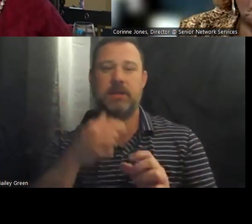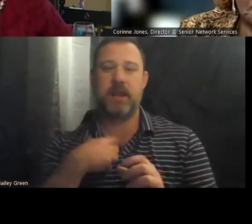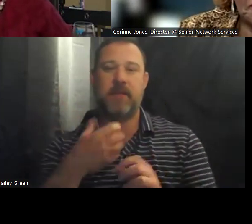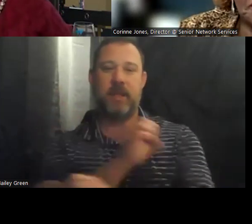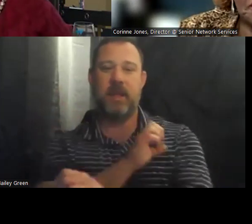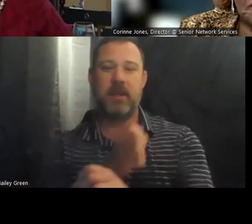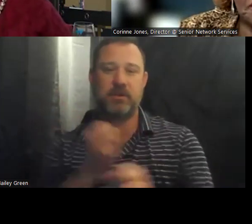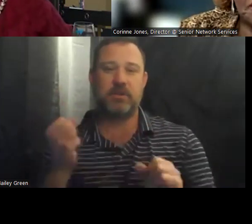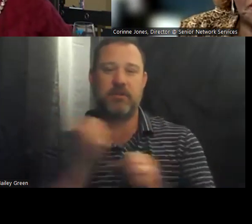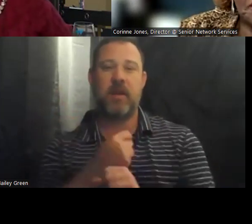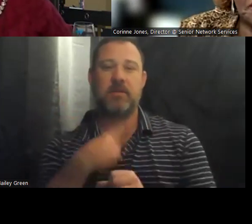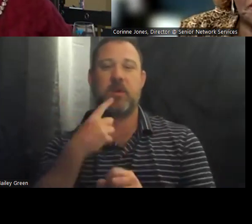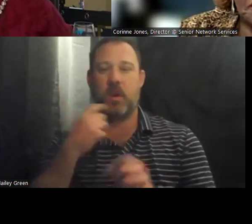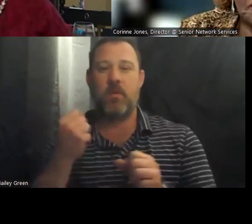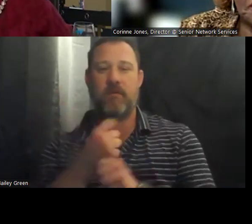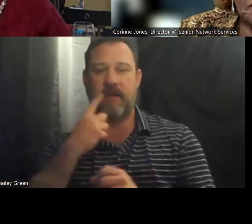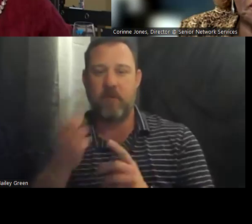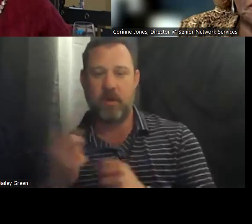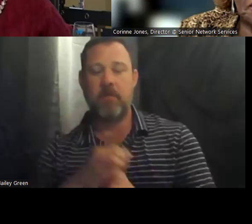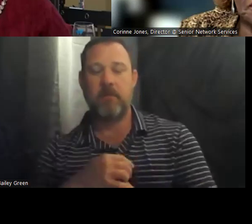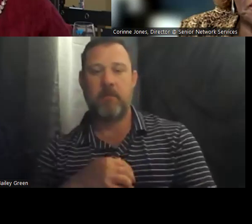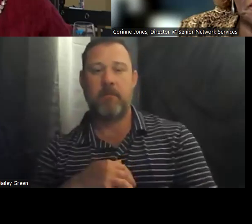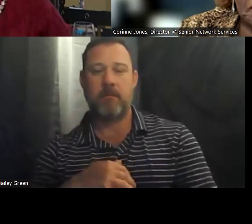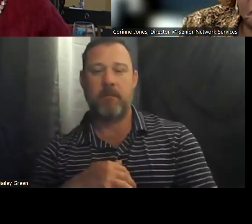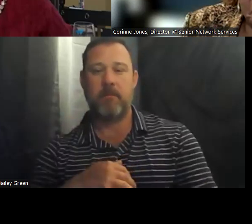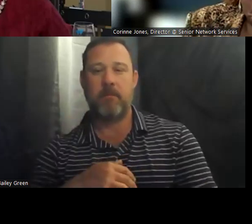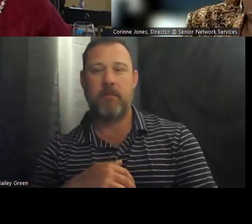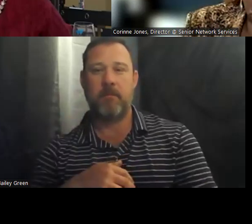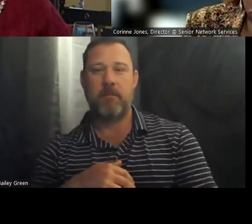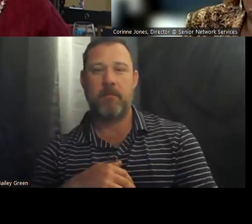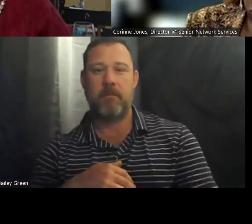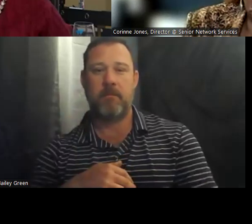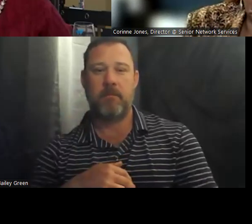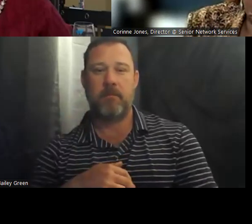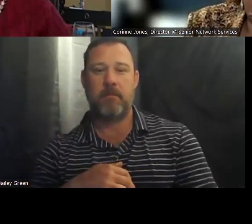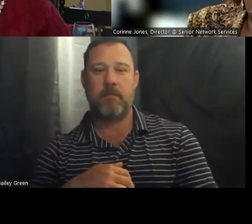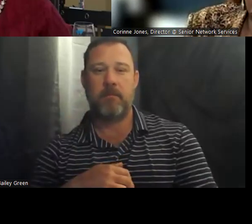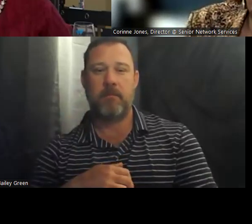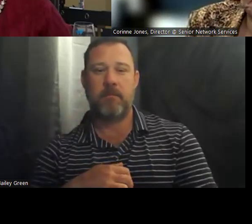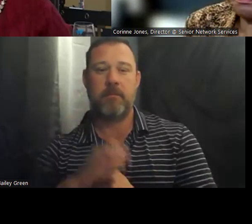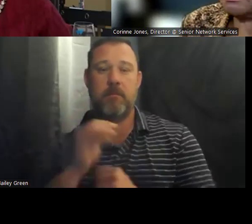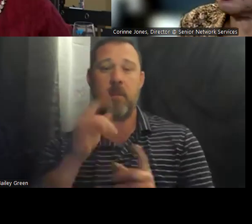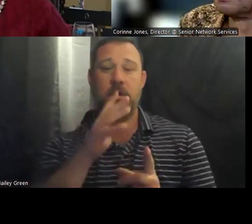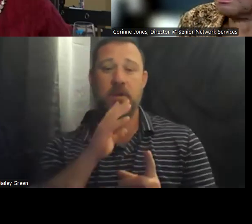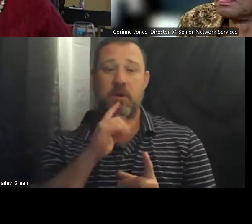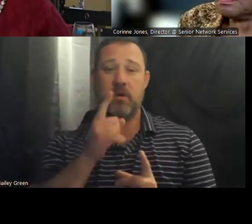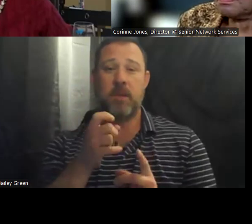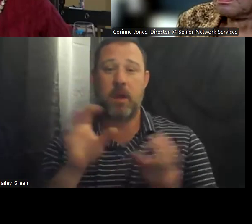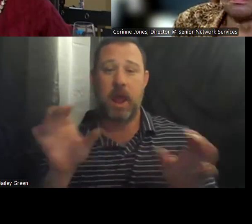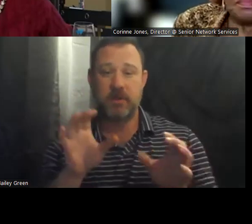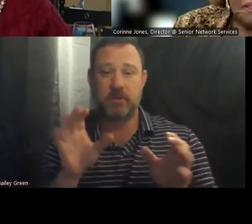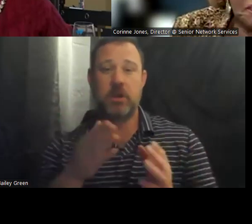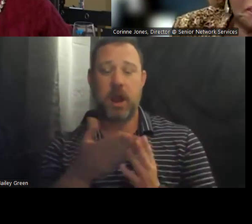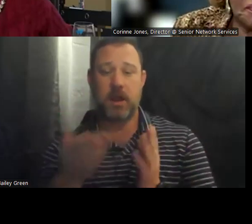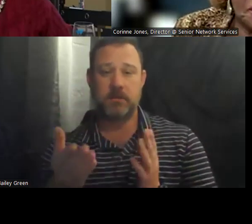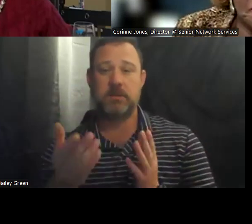fight. So we're going to fight on his behalf. I want to. So Marty, you talked previously about actionable items and things